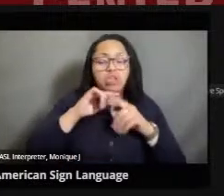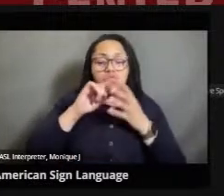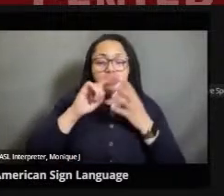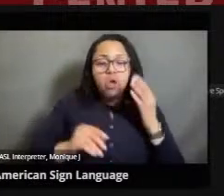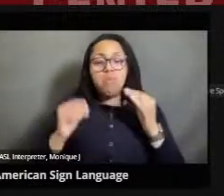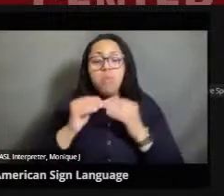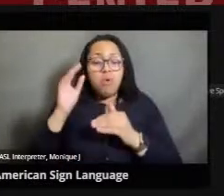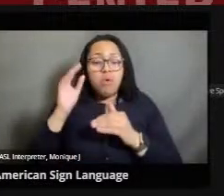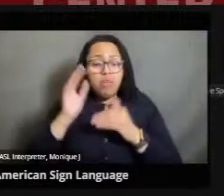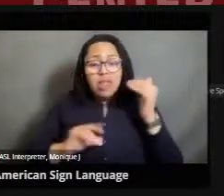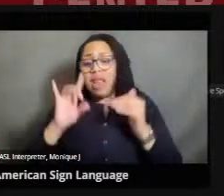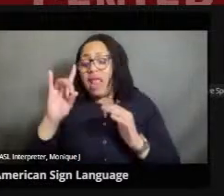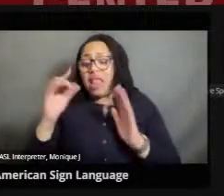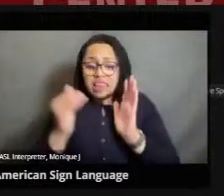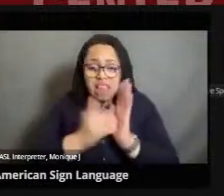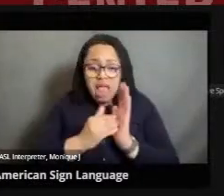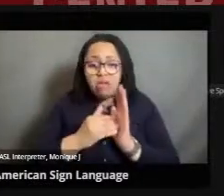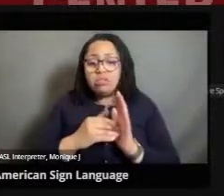missing,